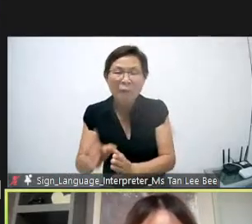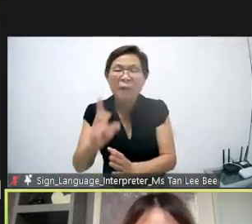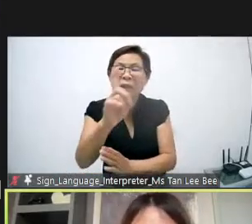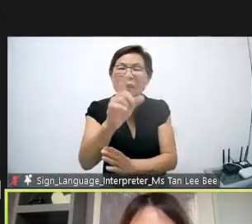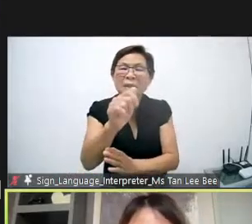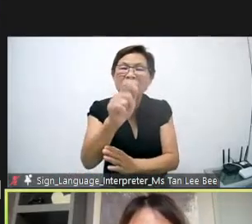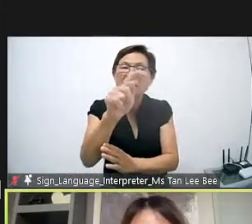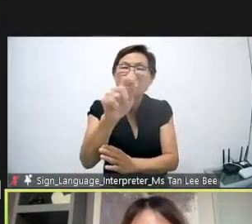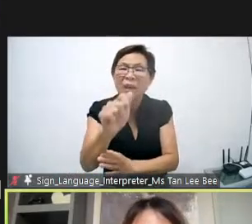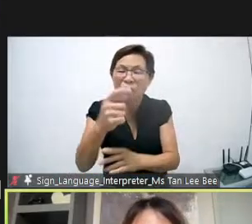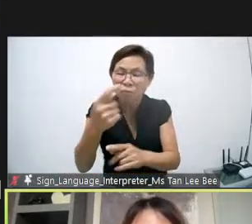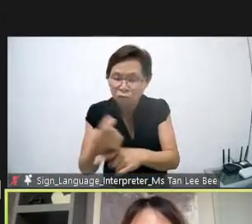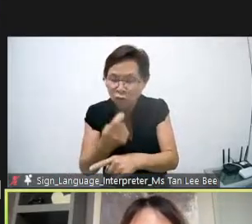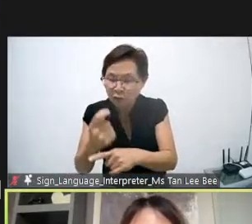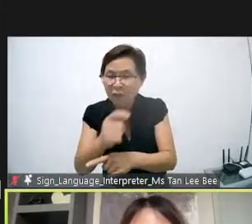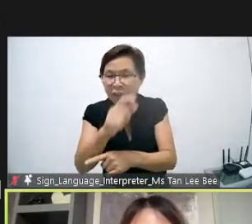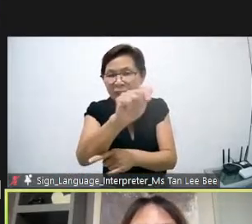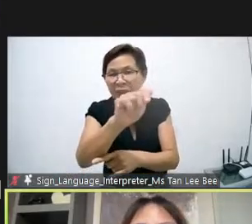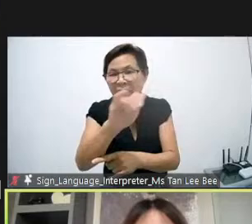training AI.